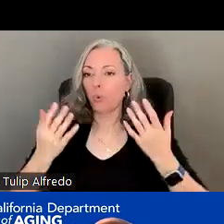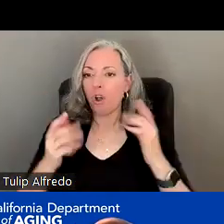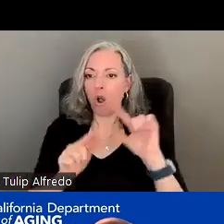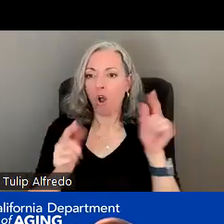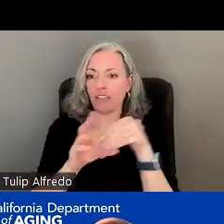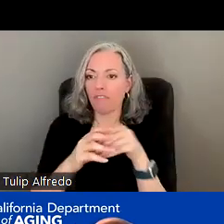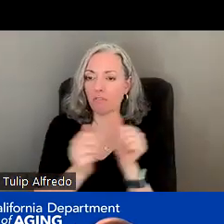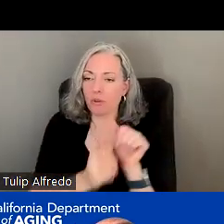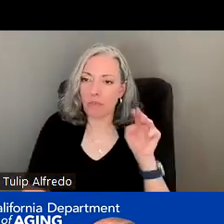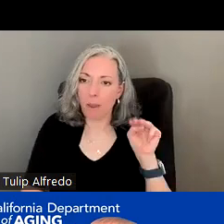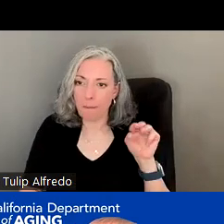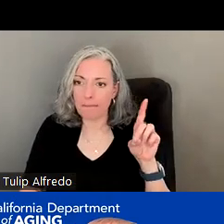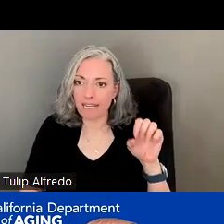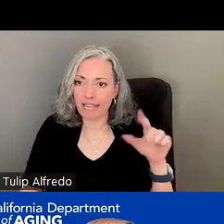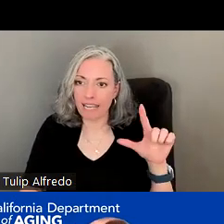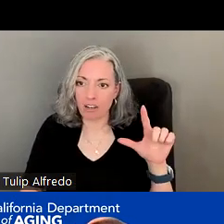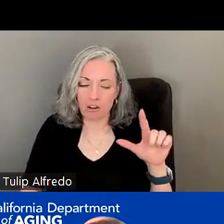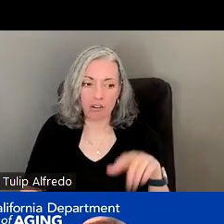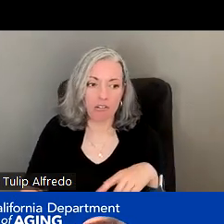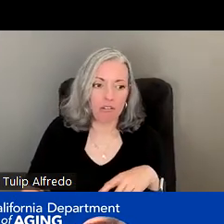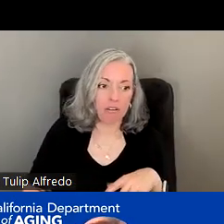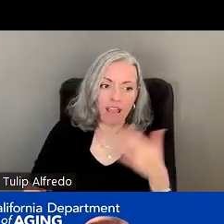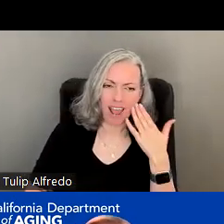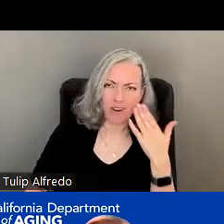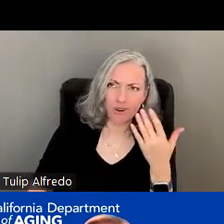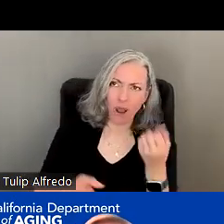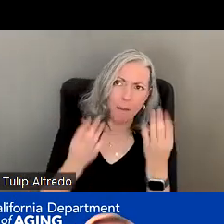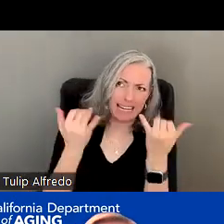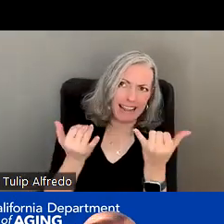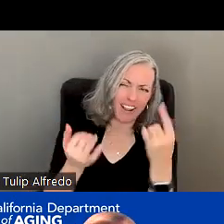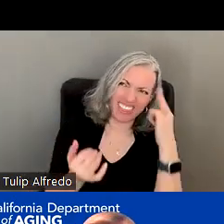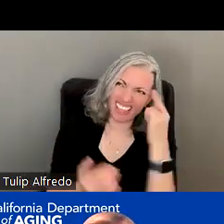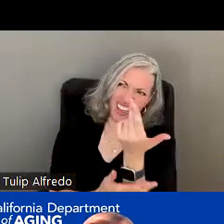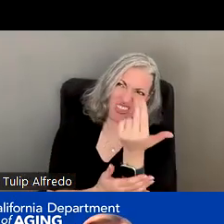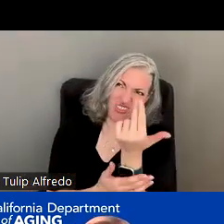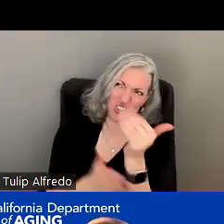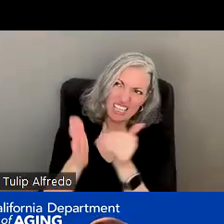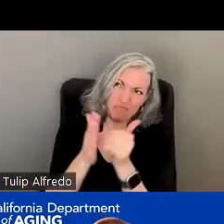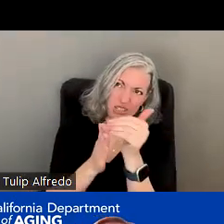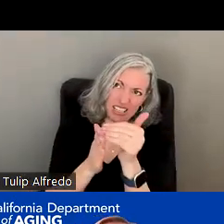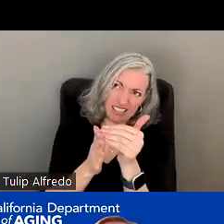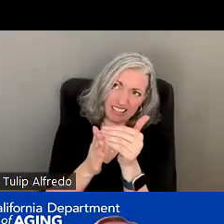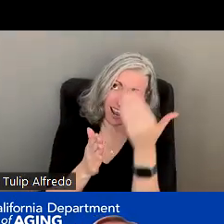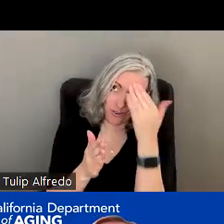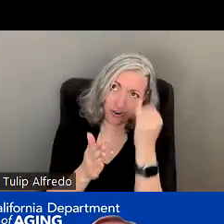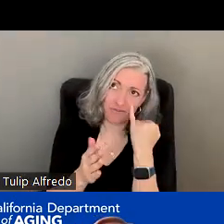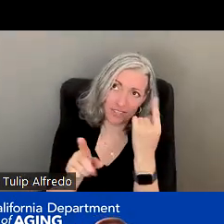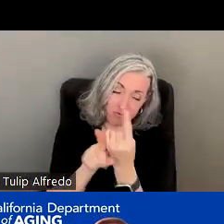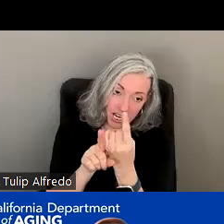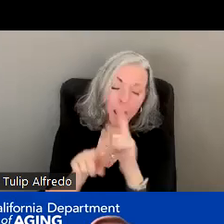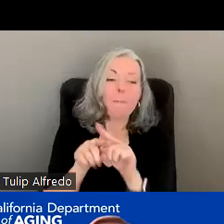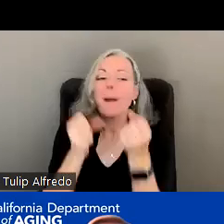beneficiary in our state. And I don't know the current number. I want to say it's 13 million, but don't quote me on that. It's a lot of people